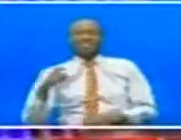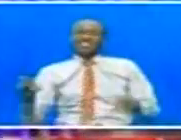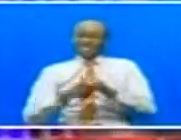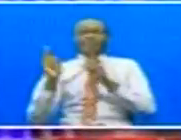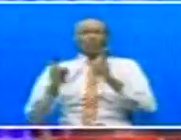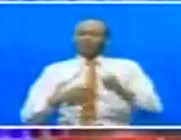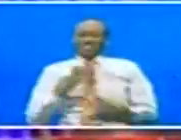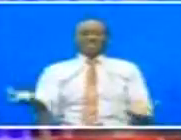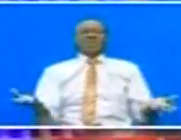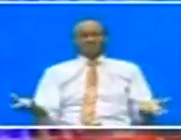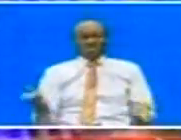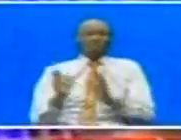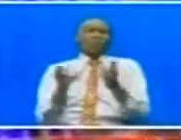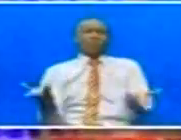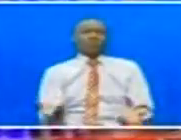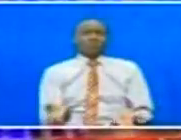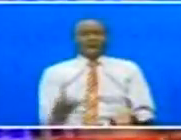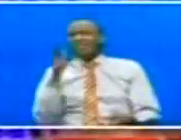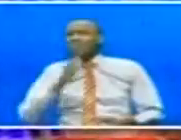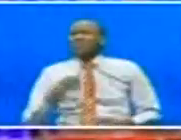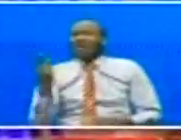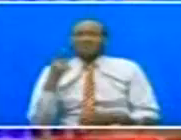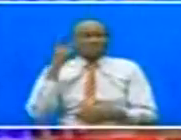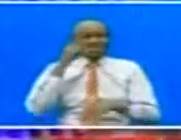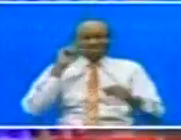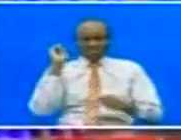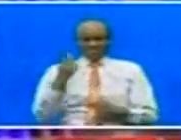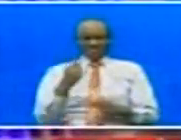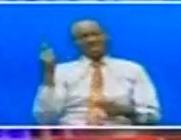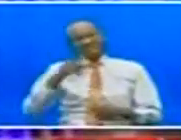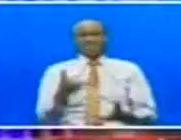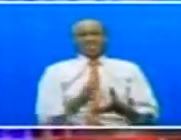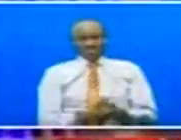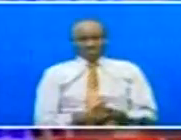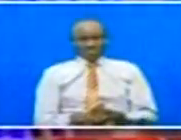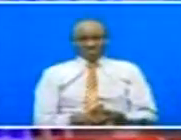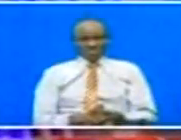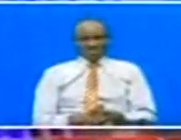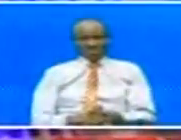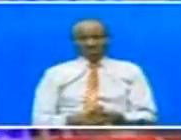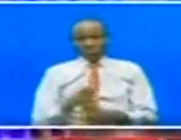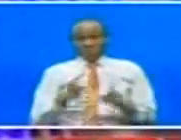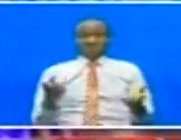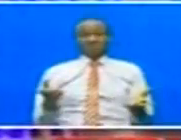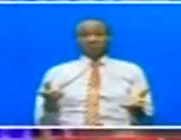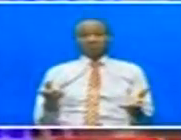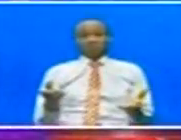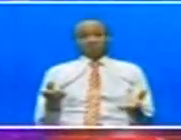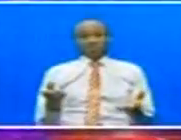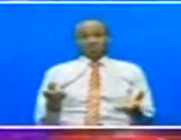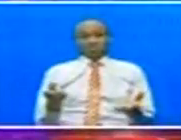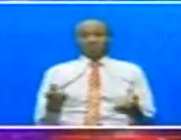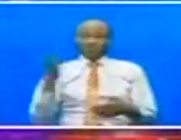We have had even who is this? The first president, one of their presidents came here hunting, but they are not. That's right. Many. Theodore